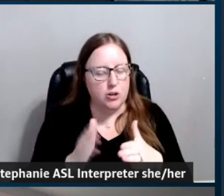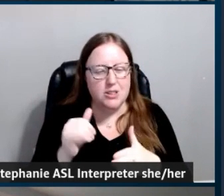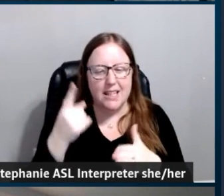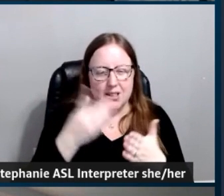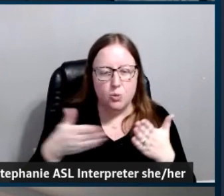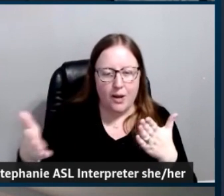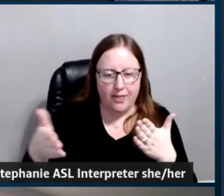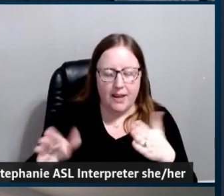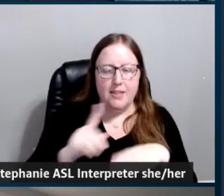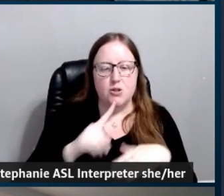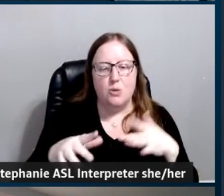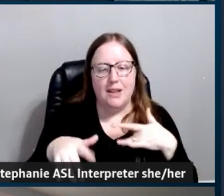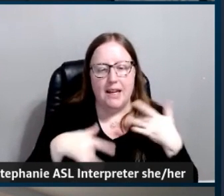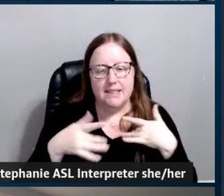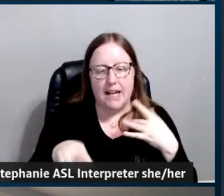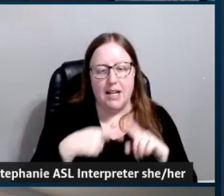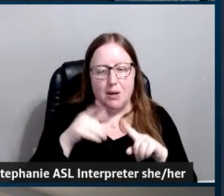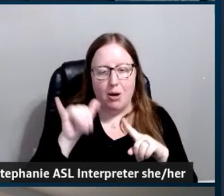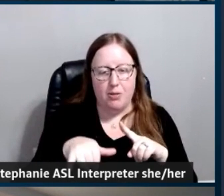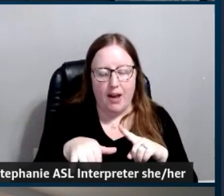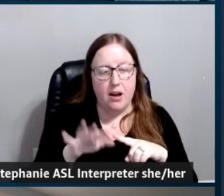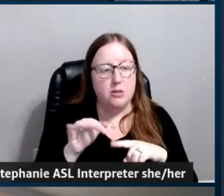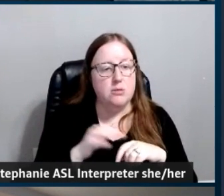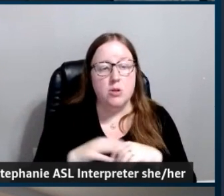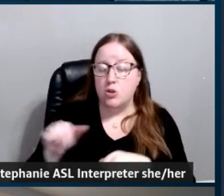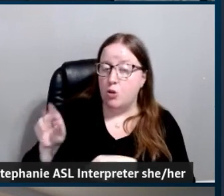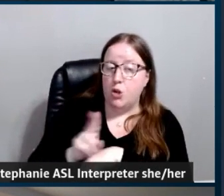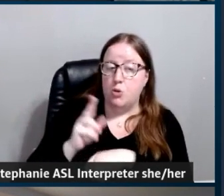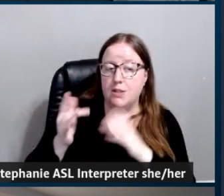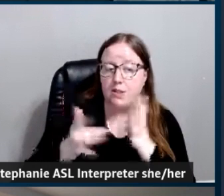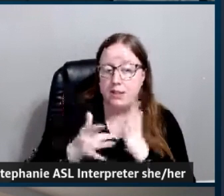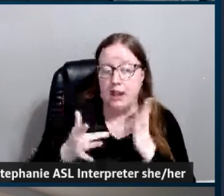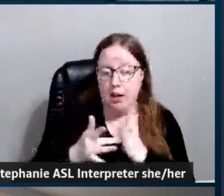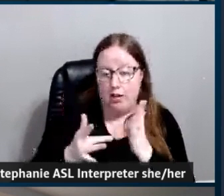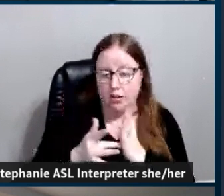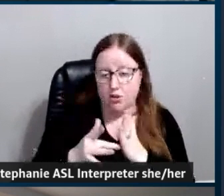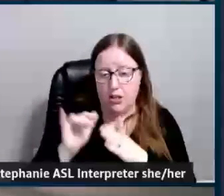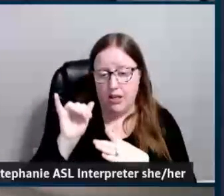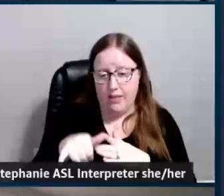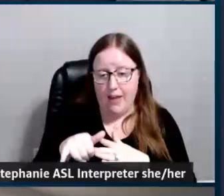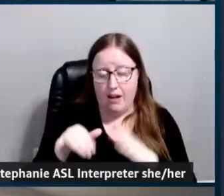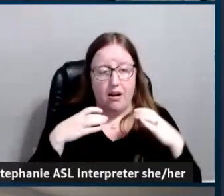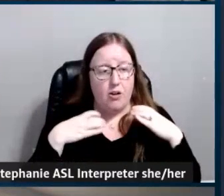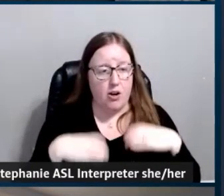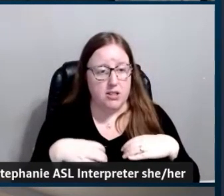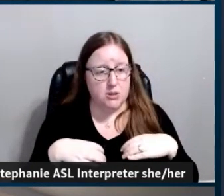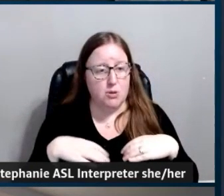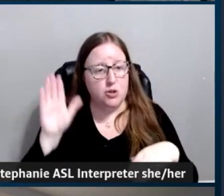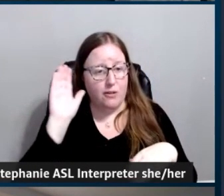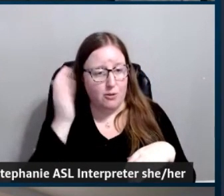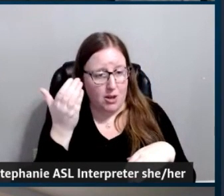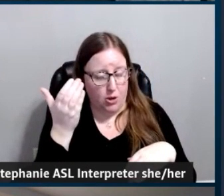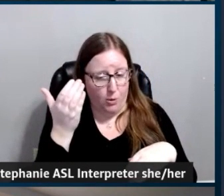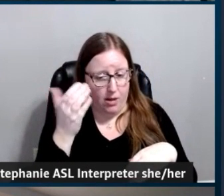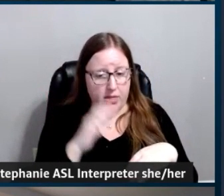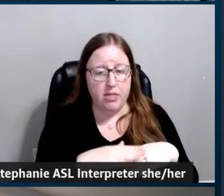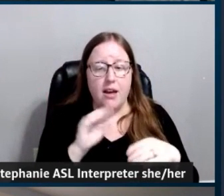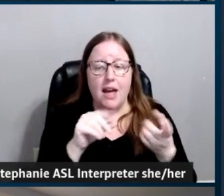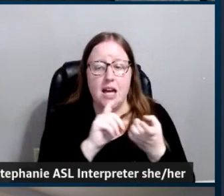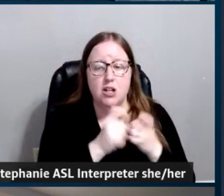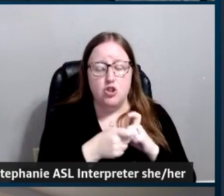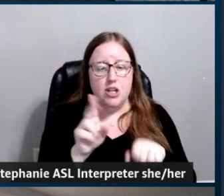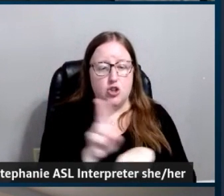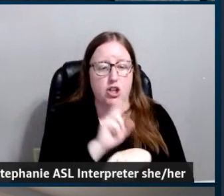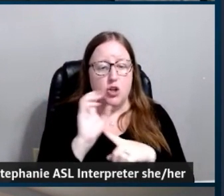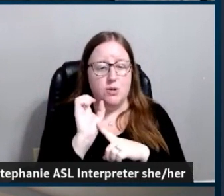that's really exciting about that. So we're using technologies that our customers are already familiar with, and then changing the use